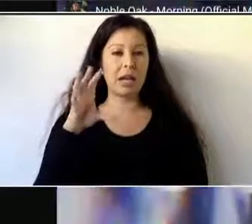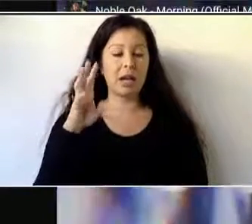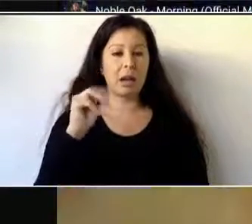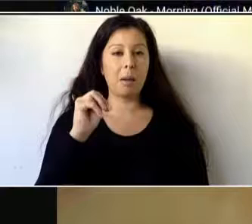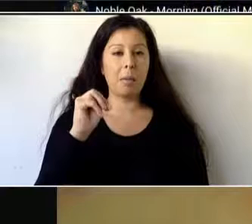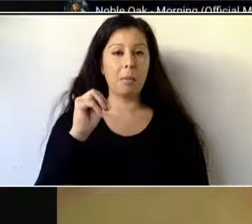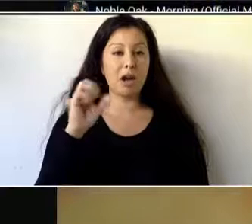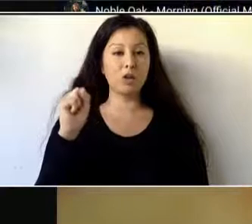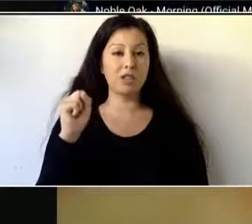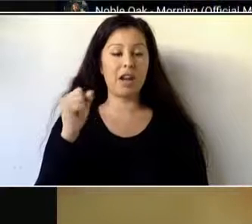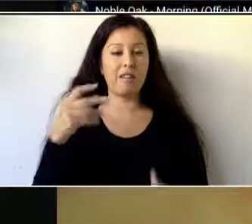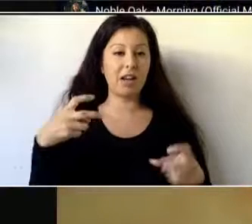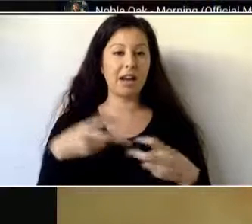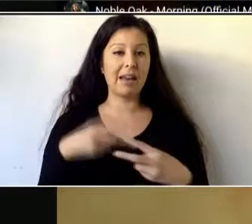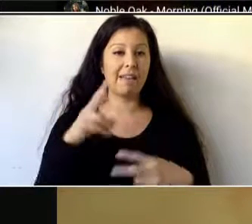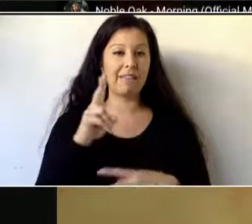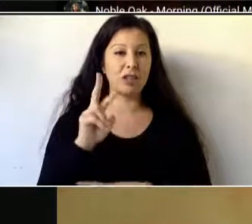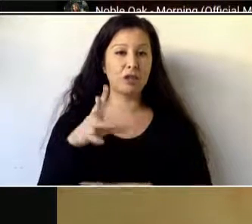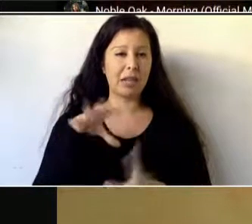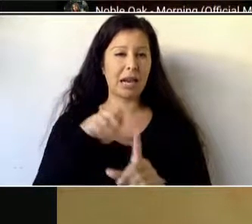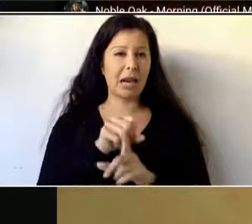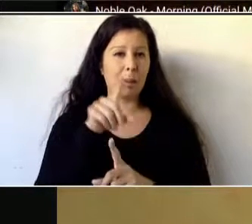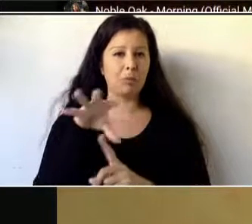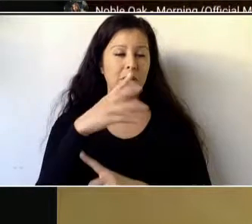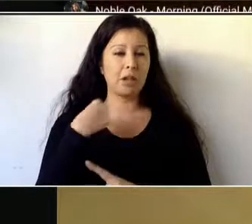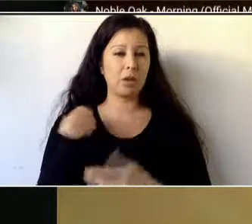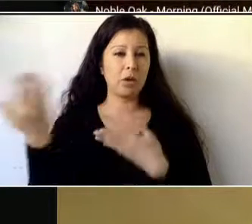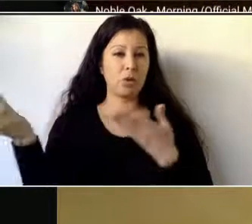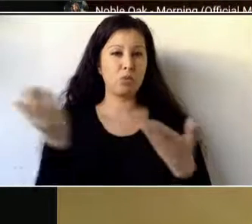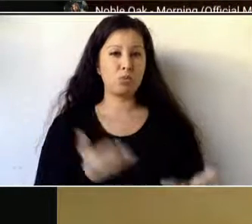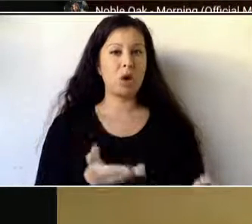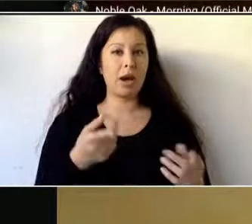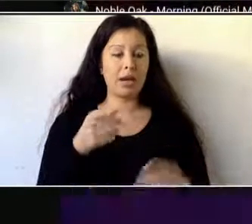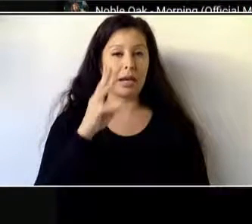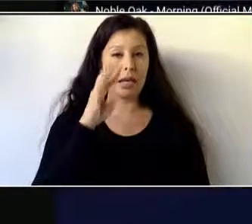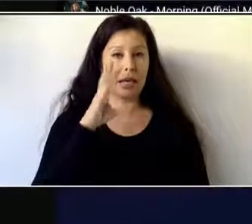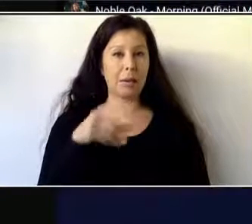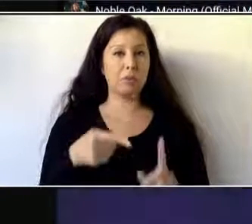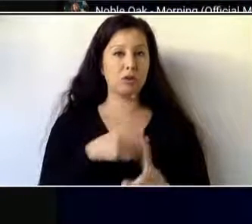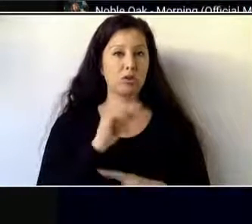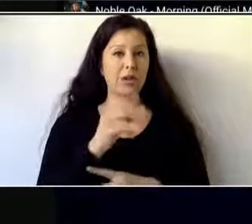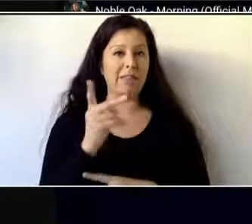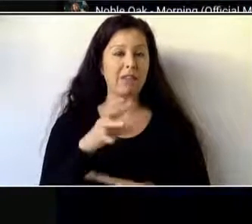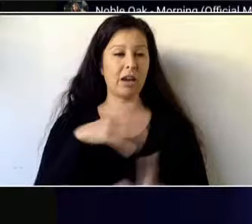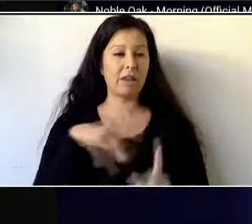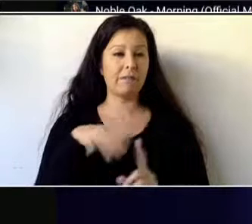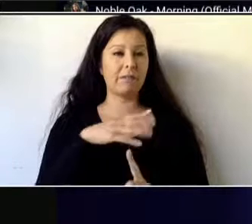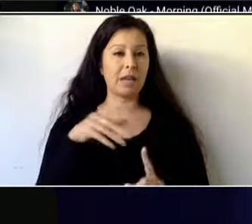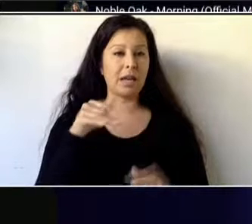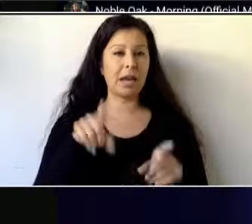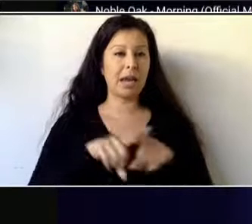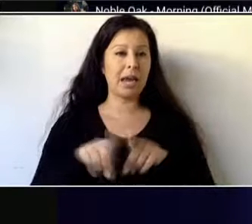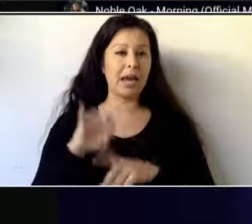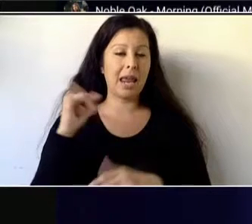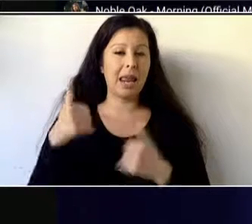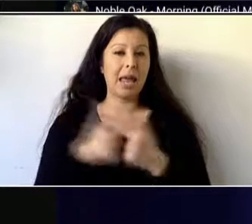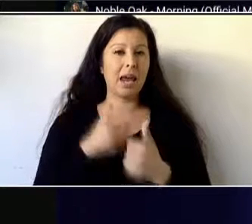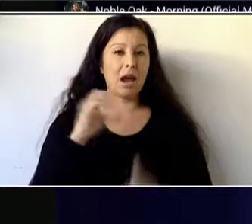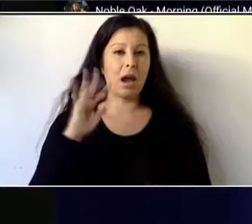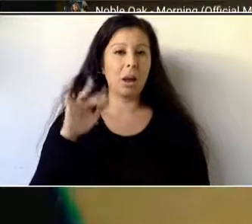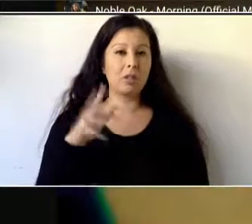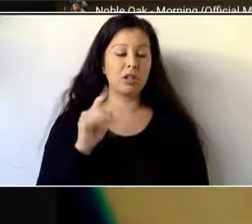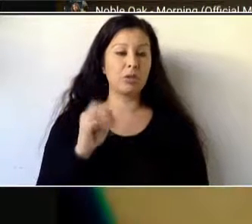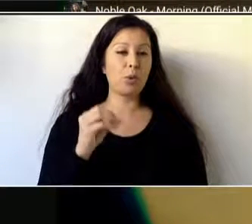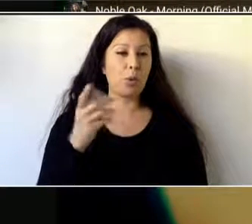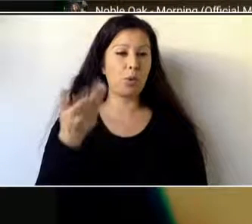Kinect V2, to capture him. And then we brought him into this VR environment as like a game object. So,